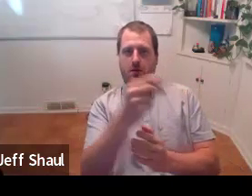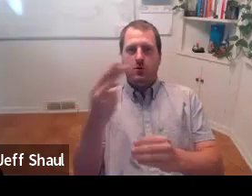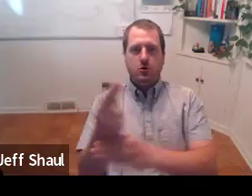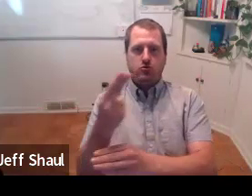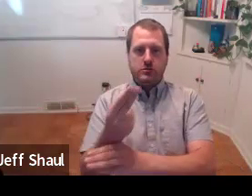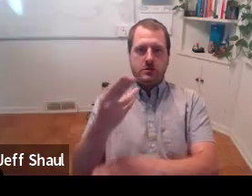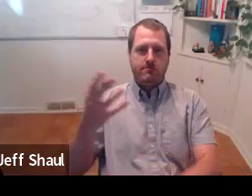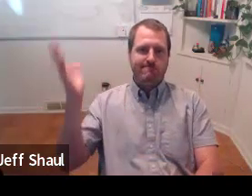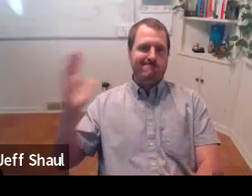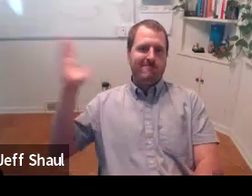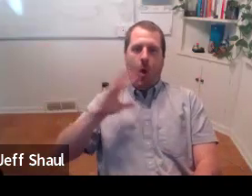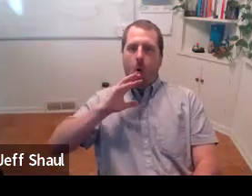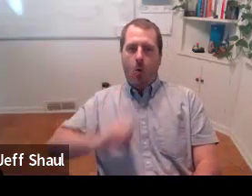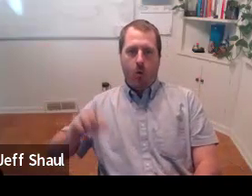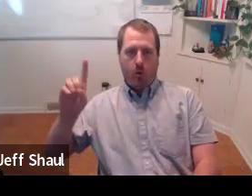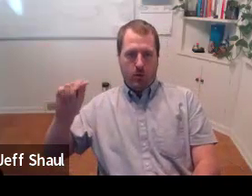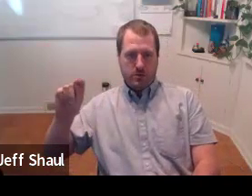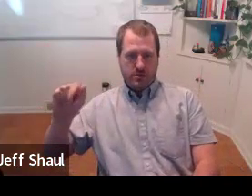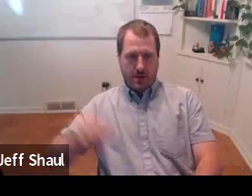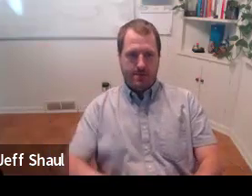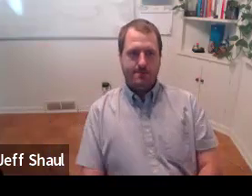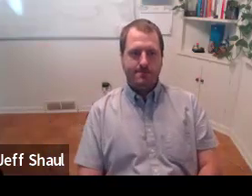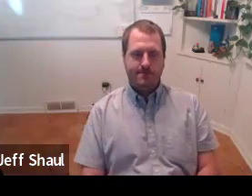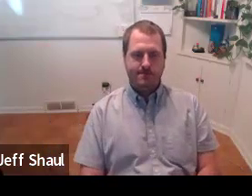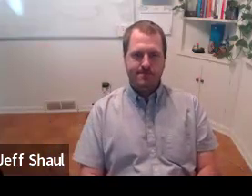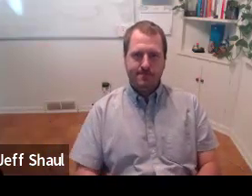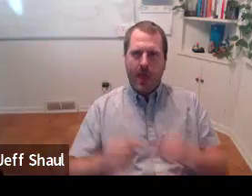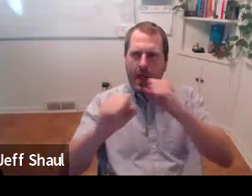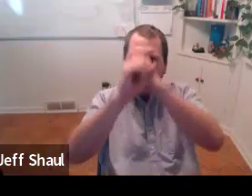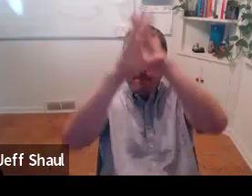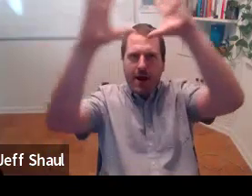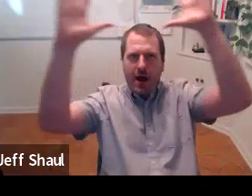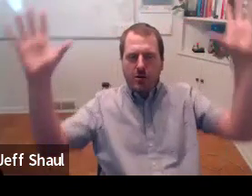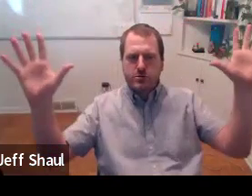data using prior.